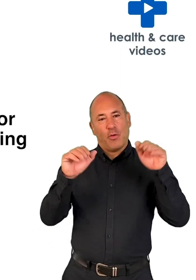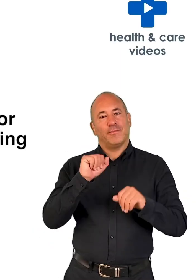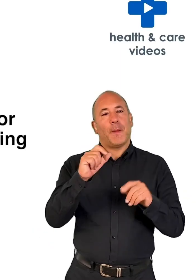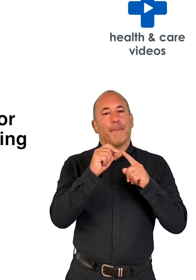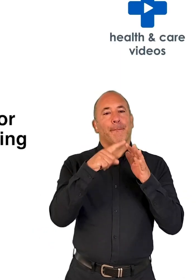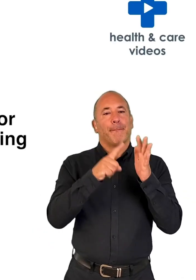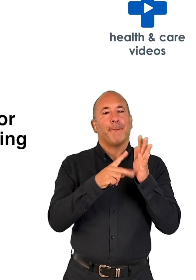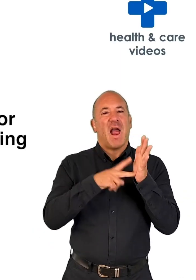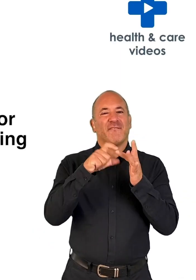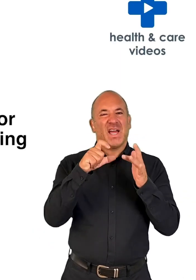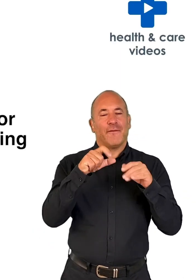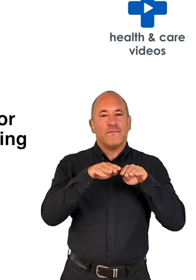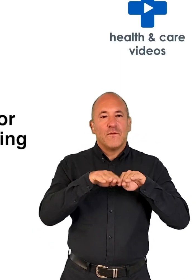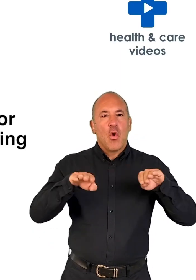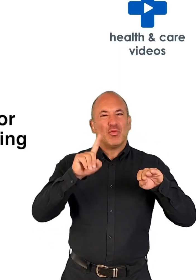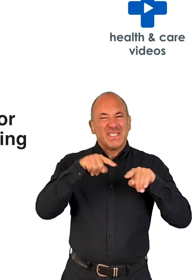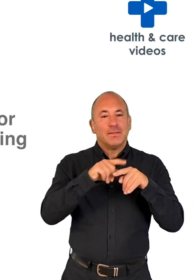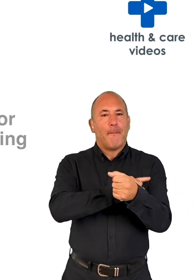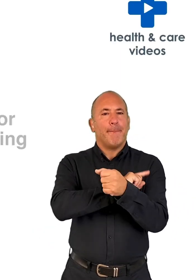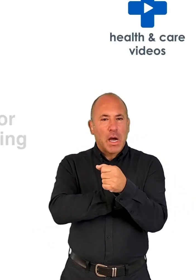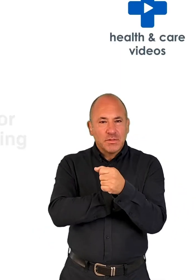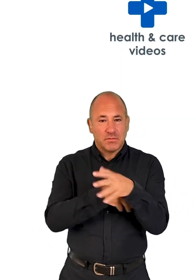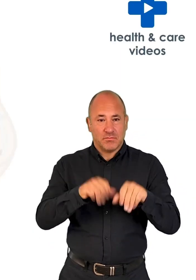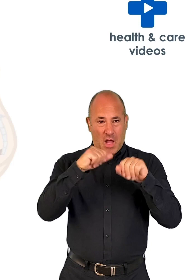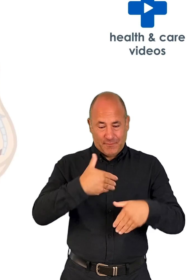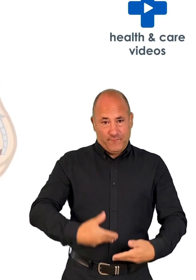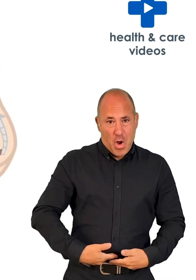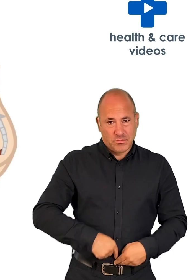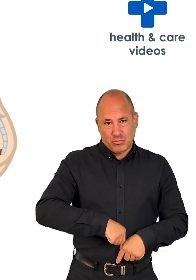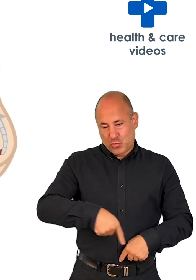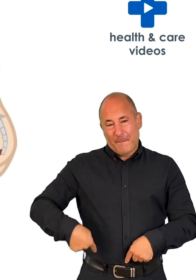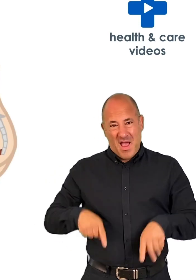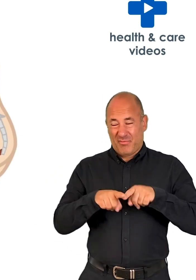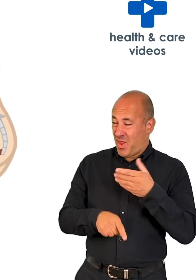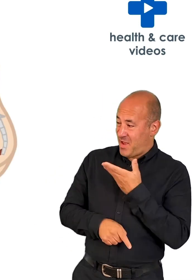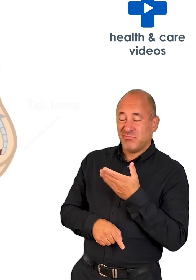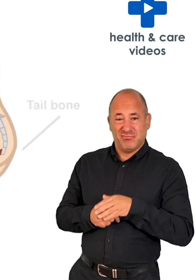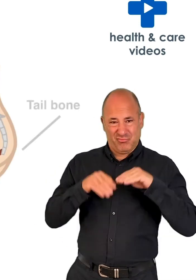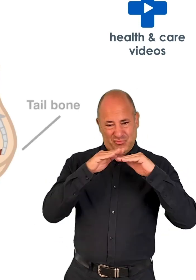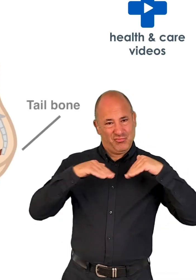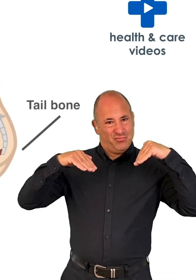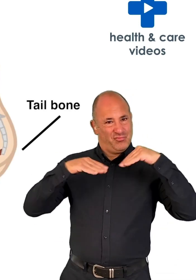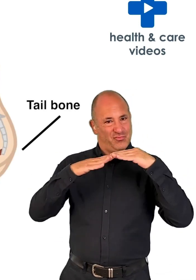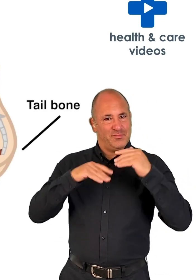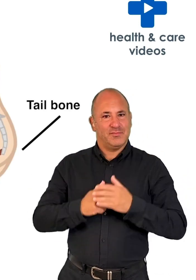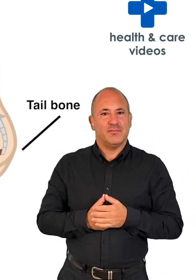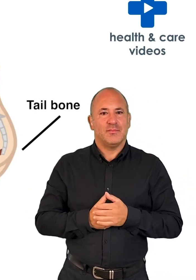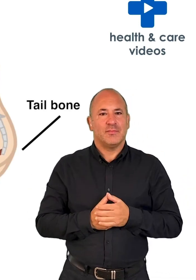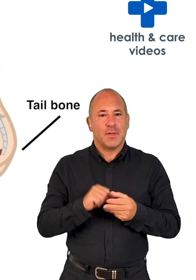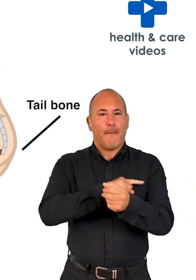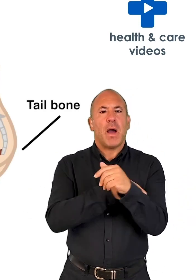Hello. Your pelvic floor is a group of muscles within your pelvis starting from your pubic bone at the front to your tailbone at the